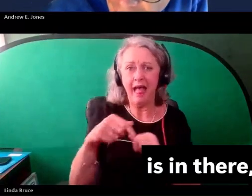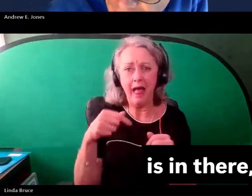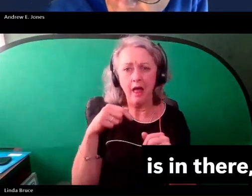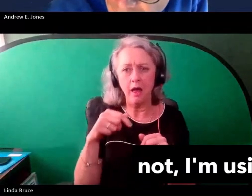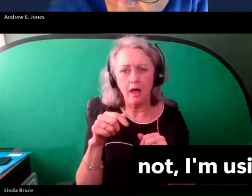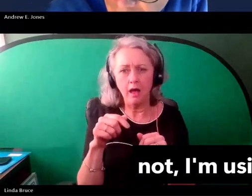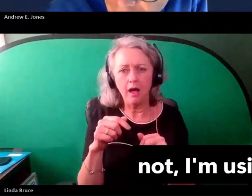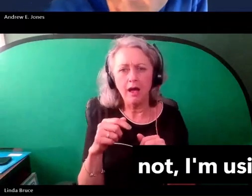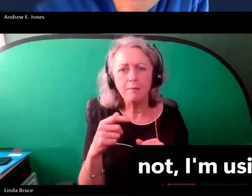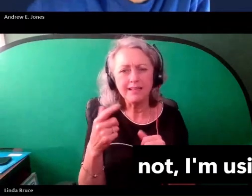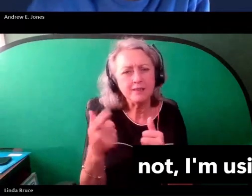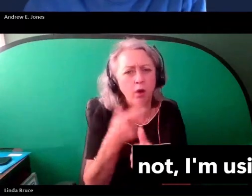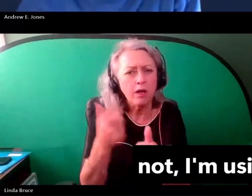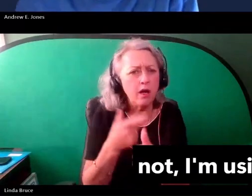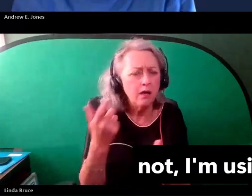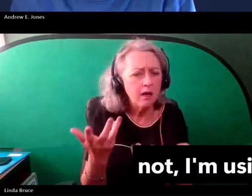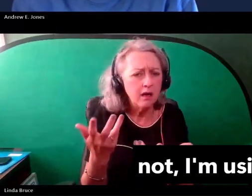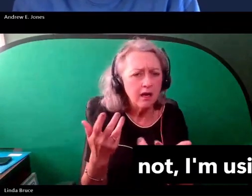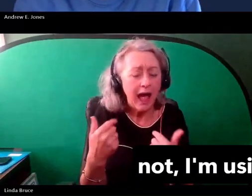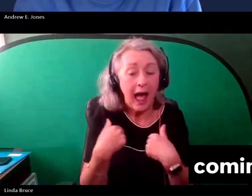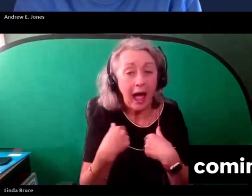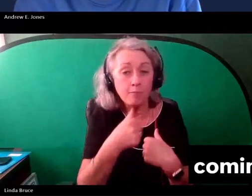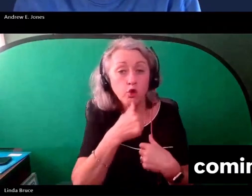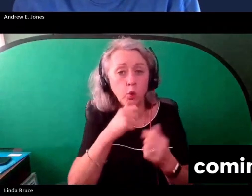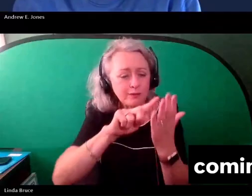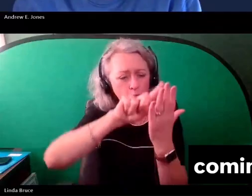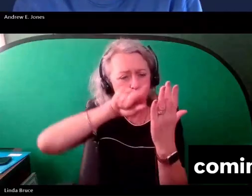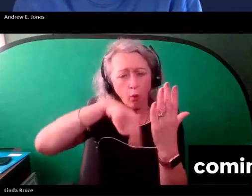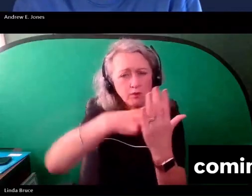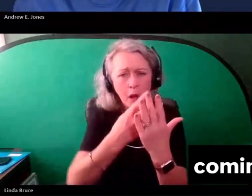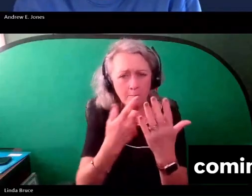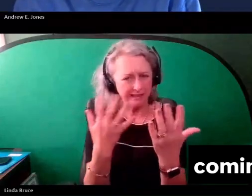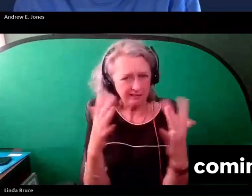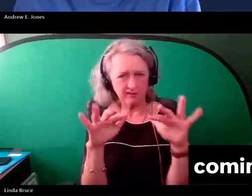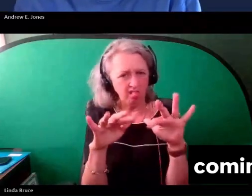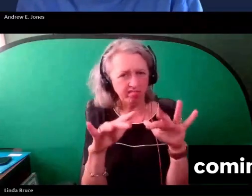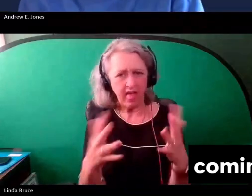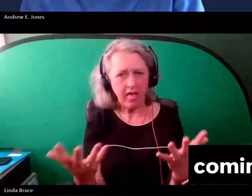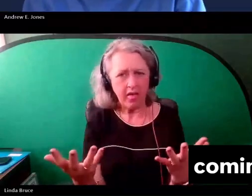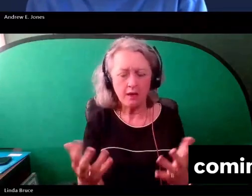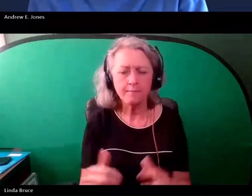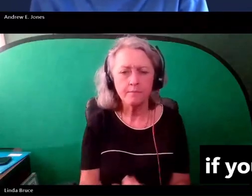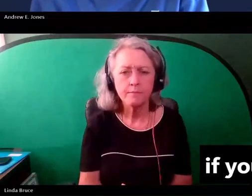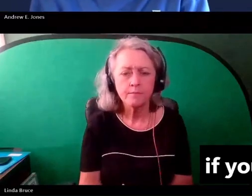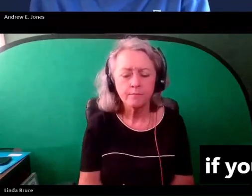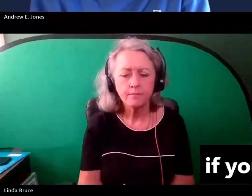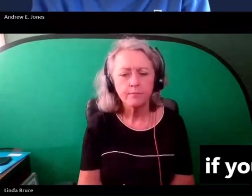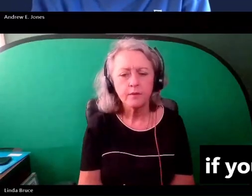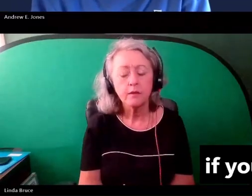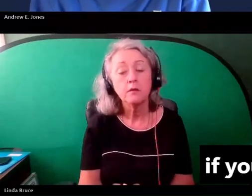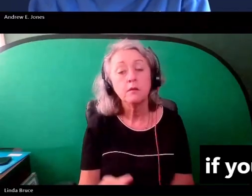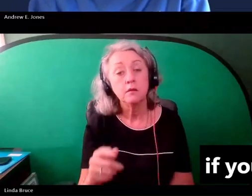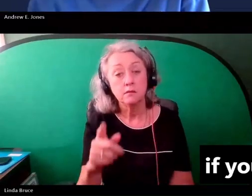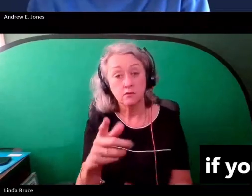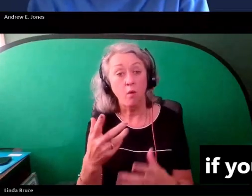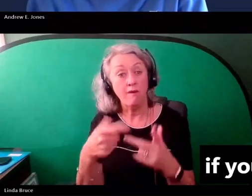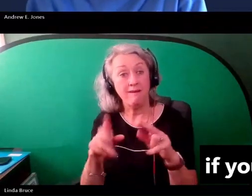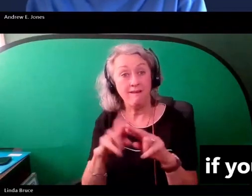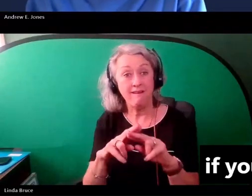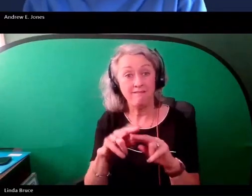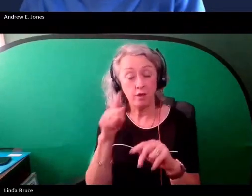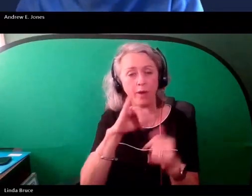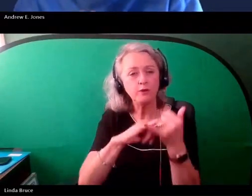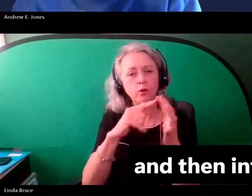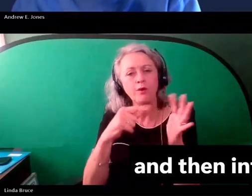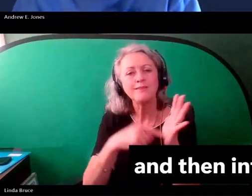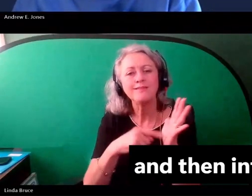not. So like I'm using the rotor and it's not coming up. Right. No. Yeah. So if you go into